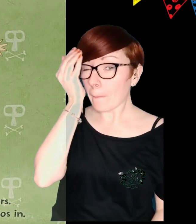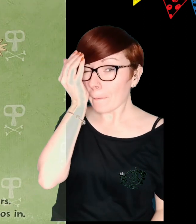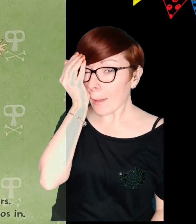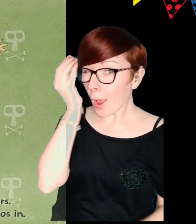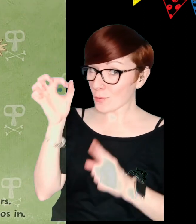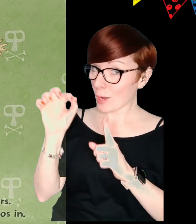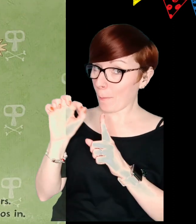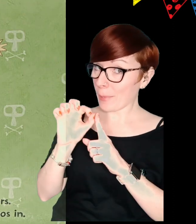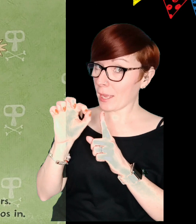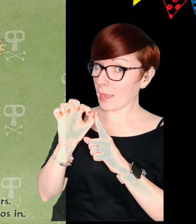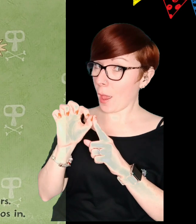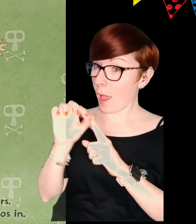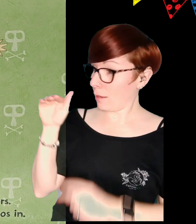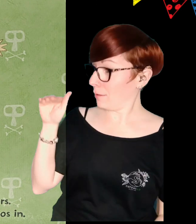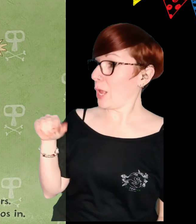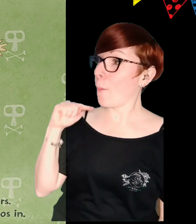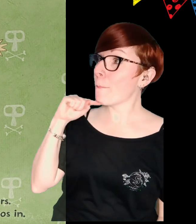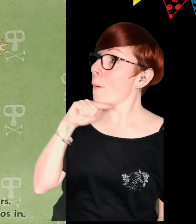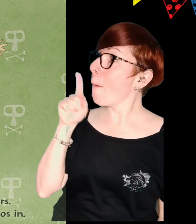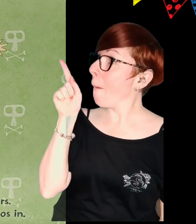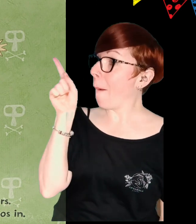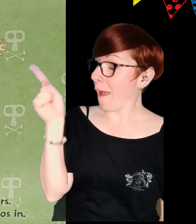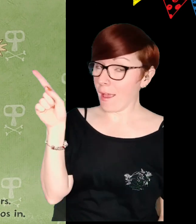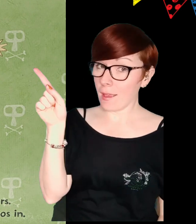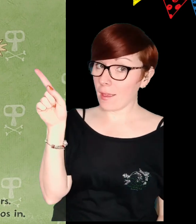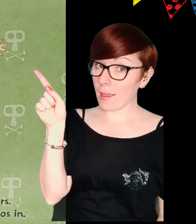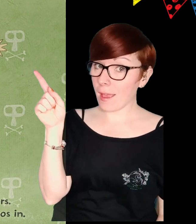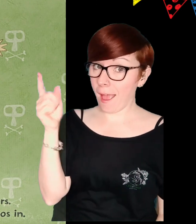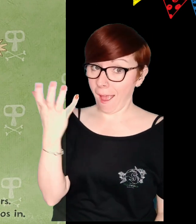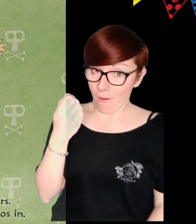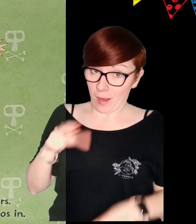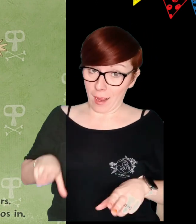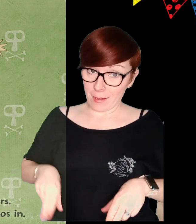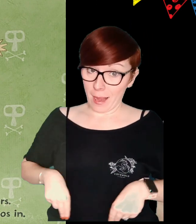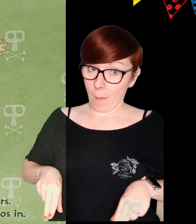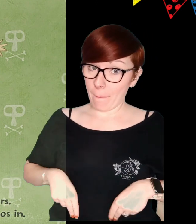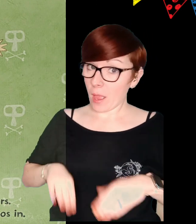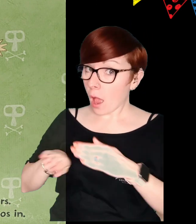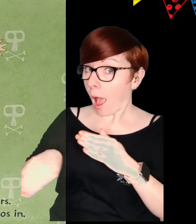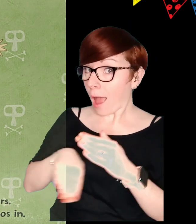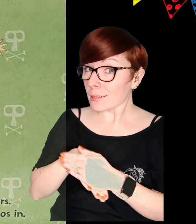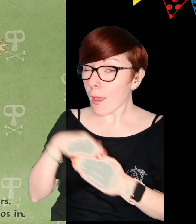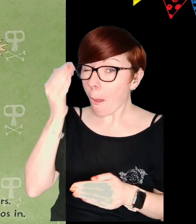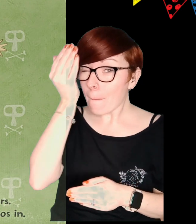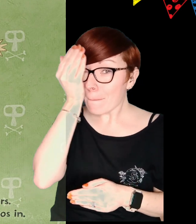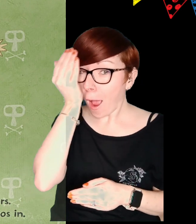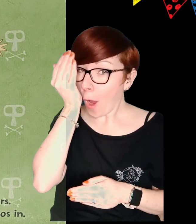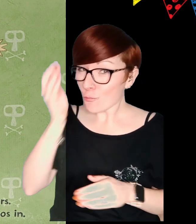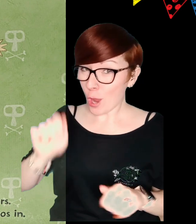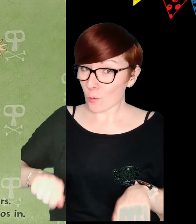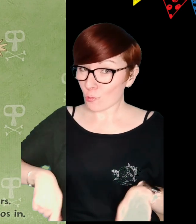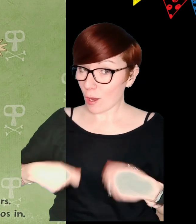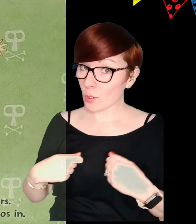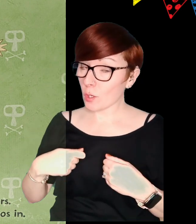This is Pirate Pete. He's a little boy. Pirate Pete wears a nappy underneath his